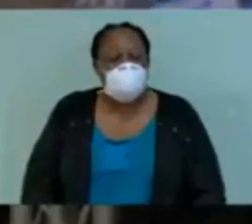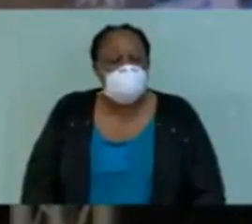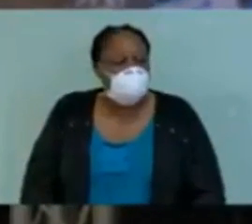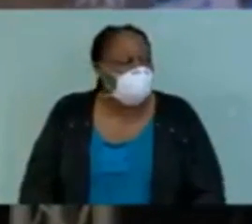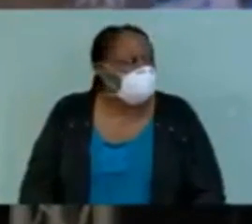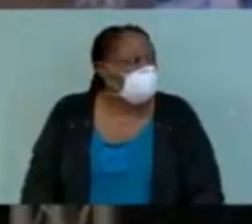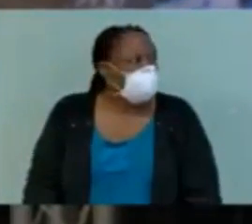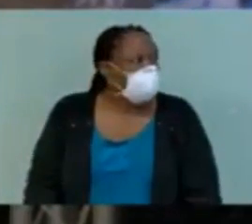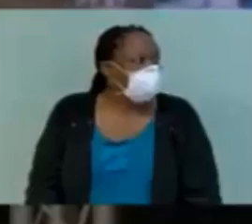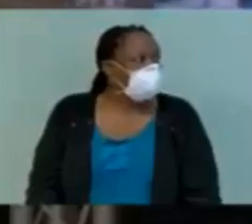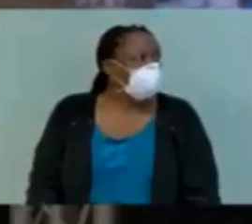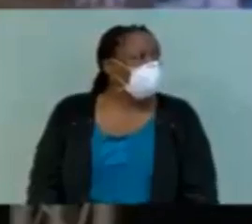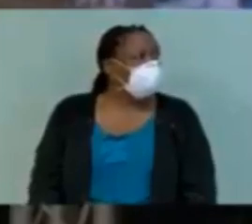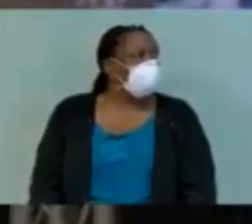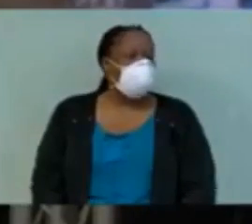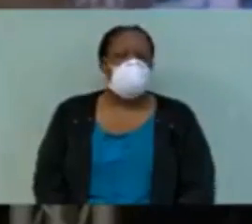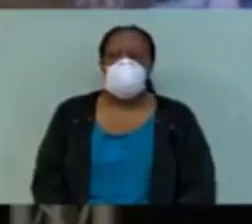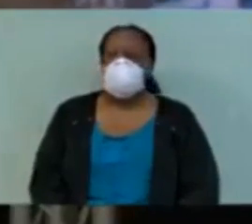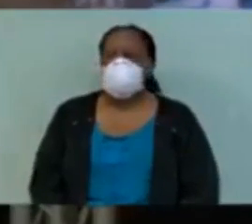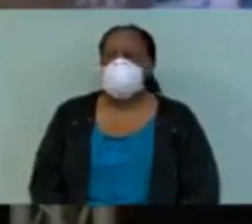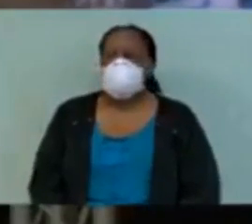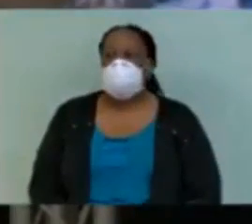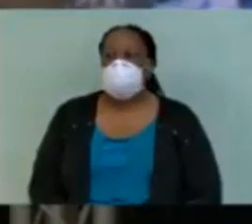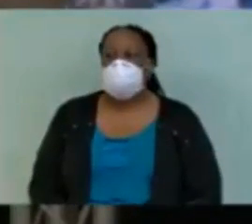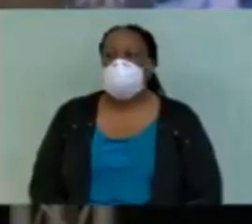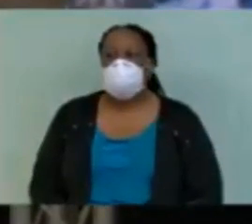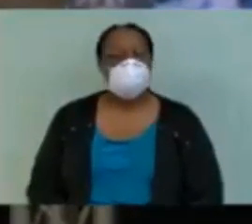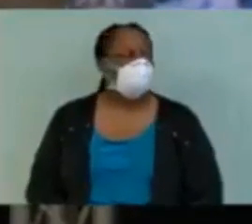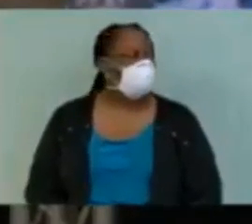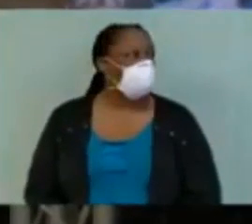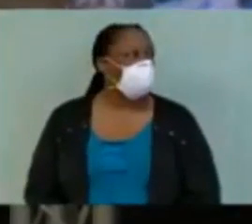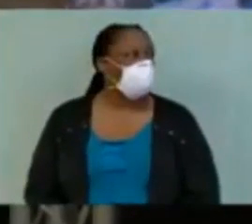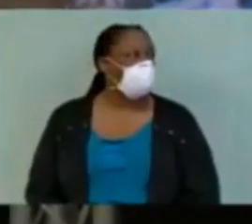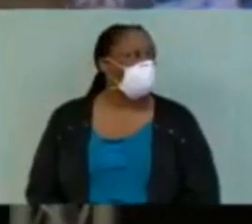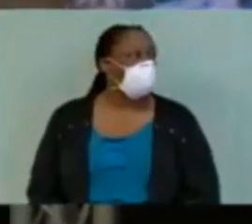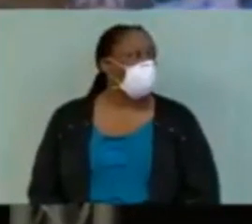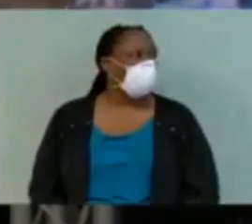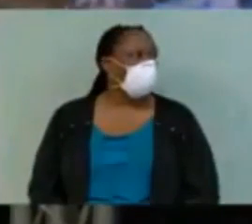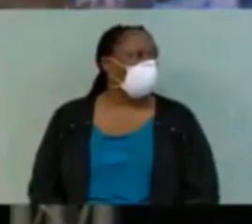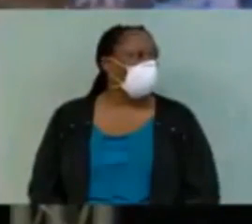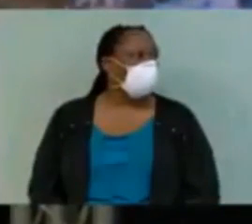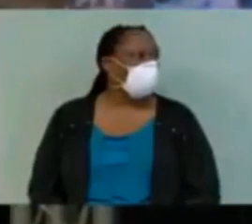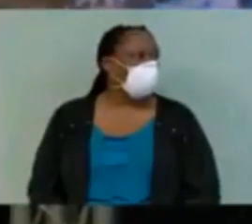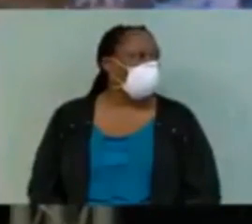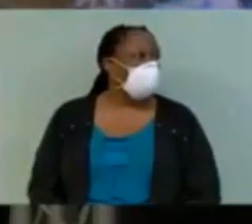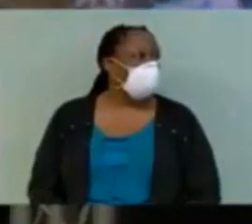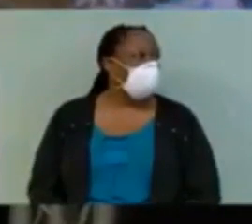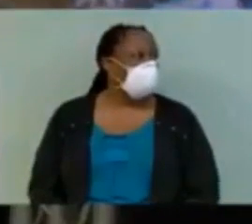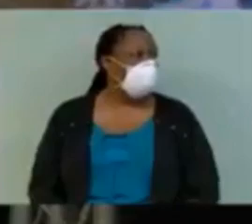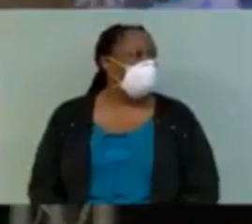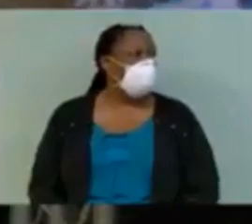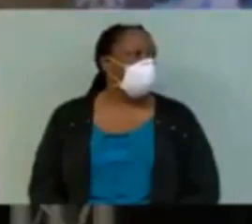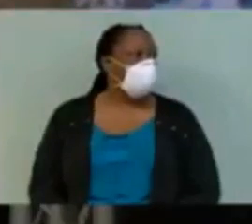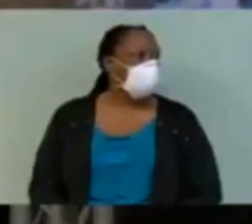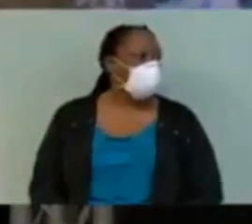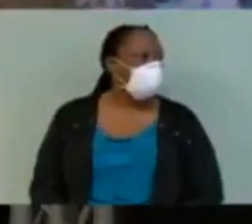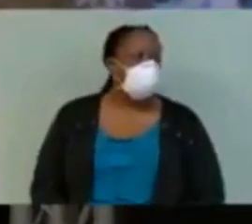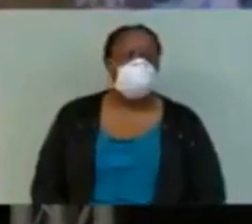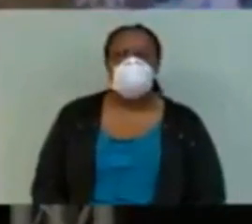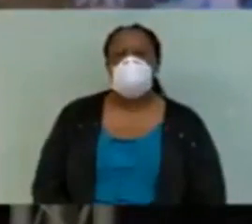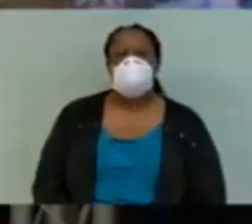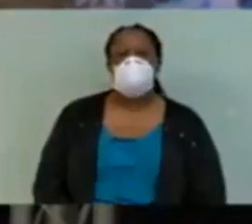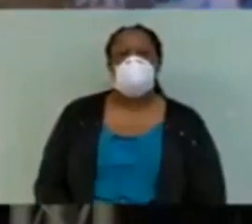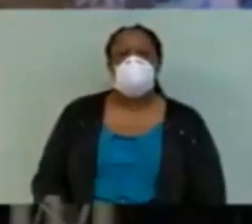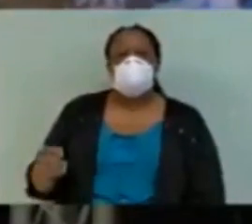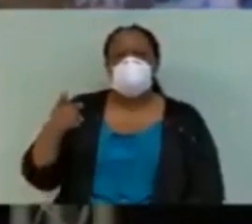hardship, and we hope that we can do as much as we can to sort of